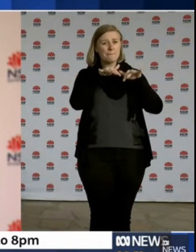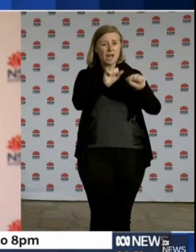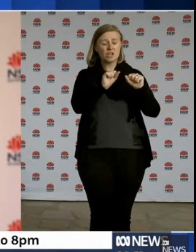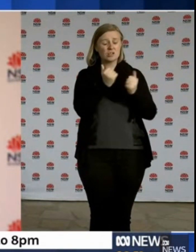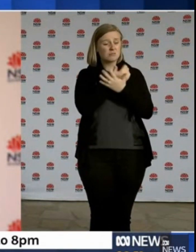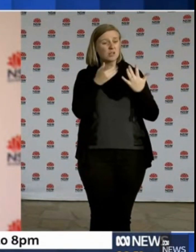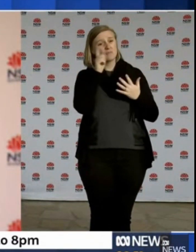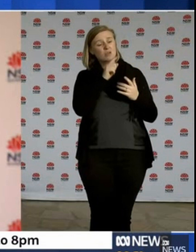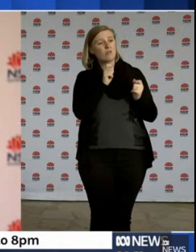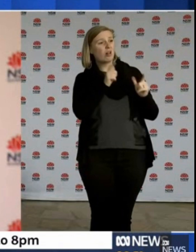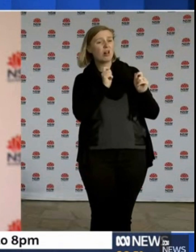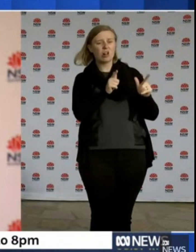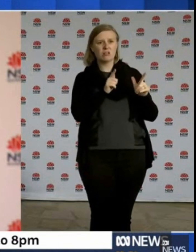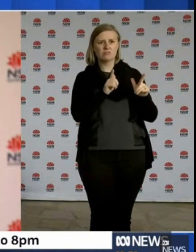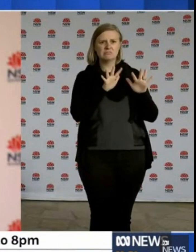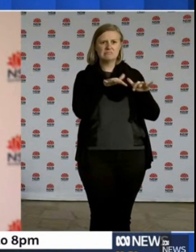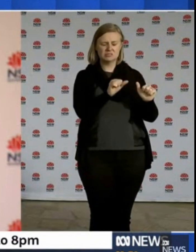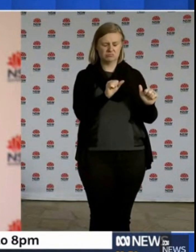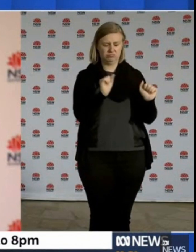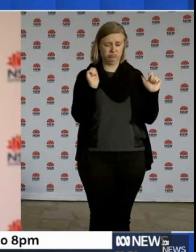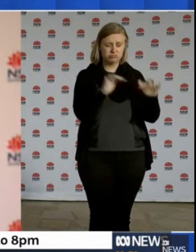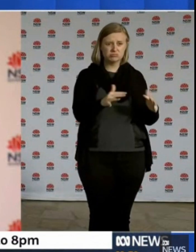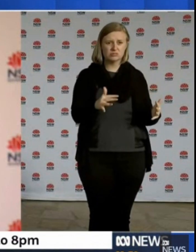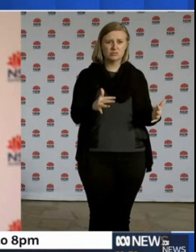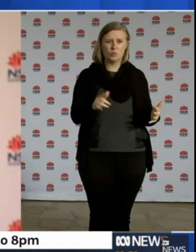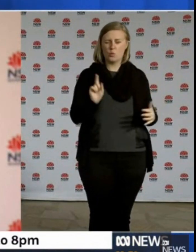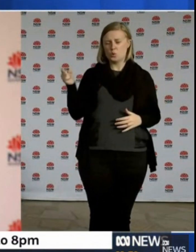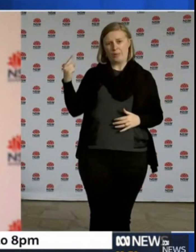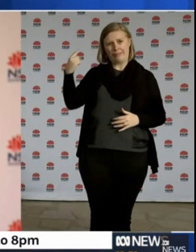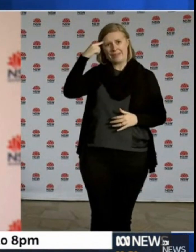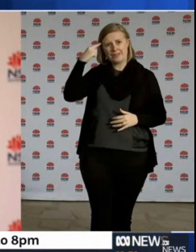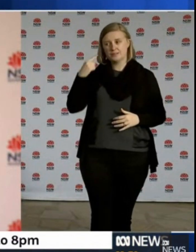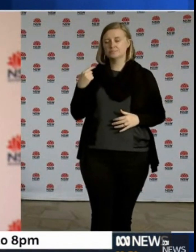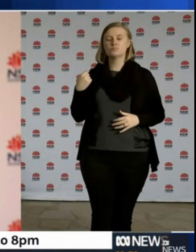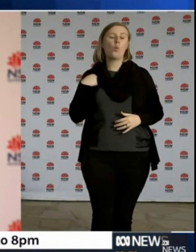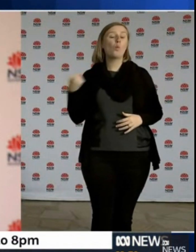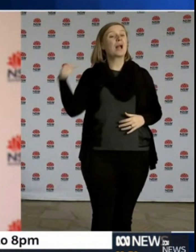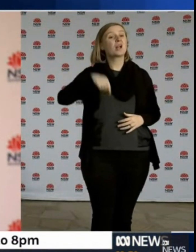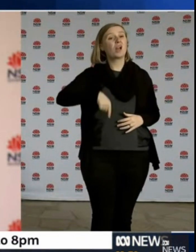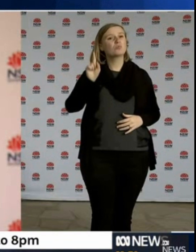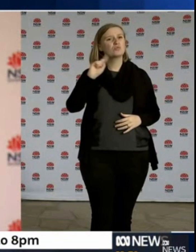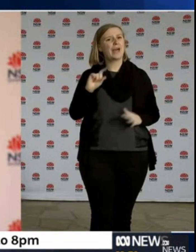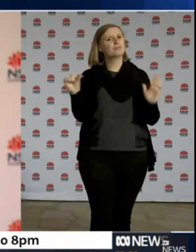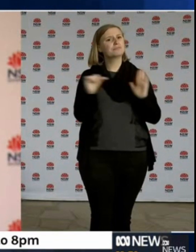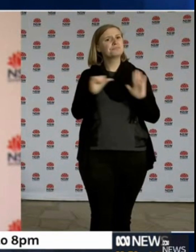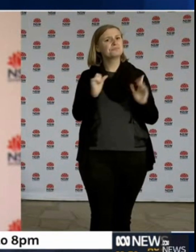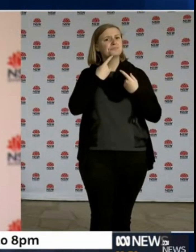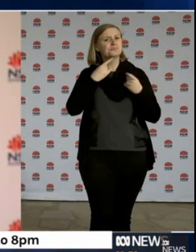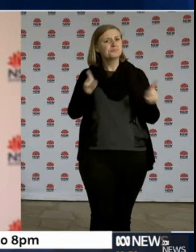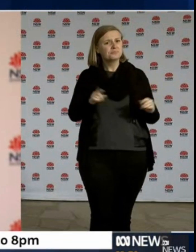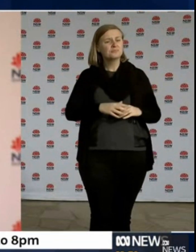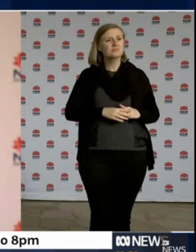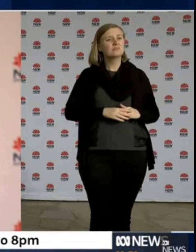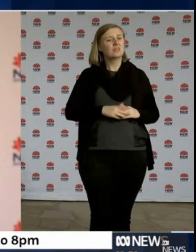just sitting around doing, you know, not really complying with health laws. Yeah, and part of the reason we're being here today is to up the messaging. I think